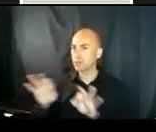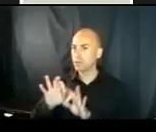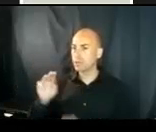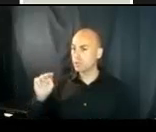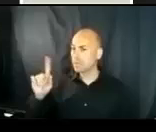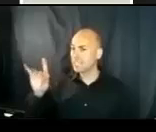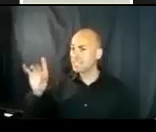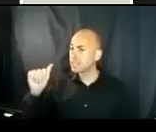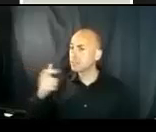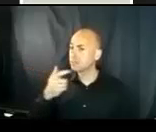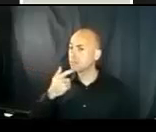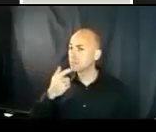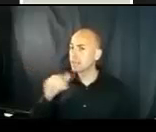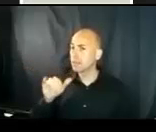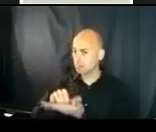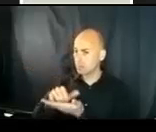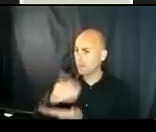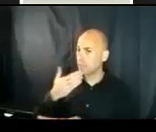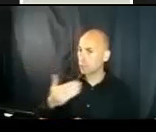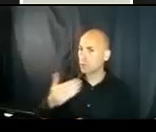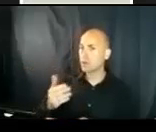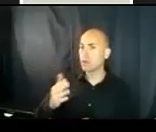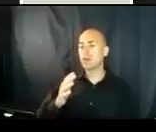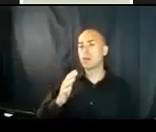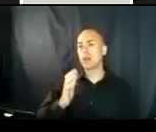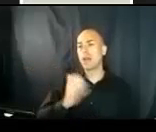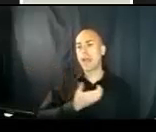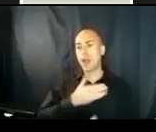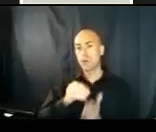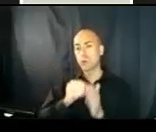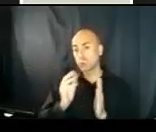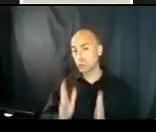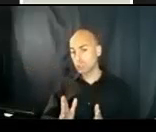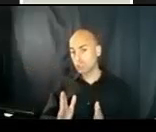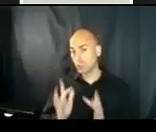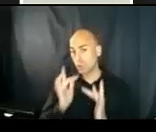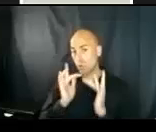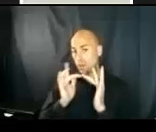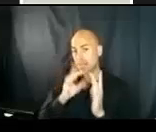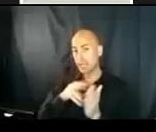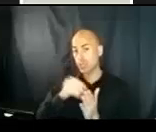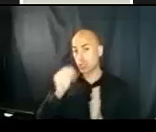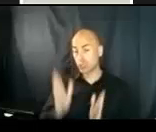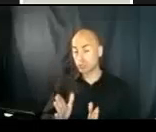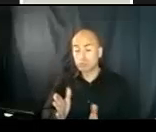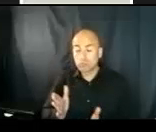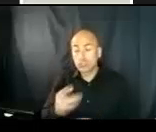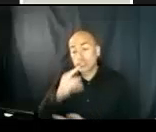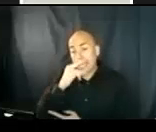I feel like our students, our online learners, or kids in general,